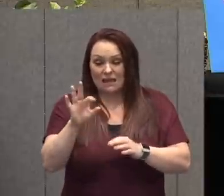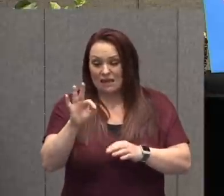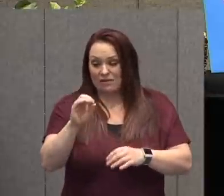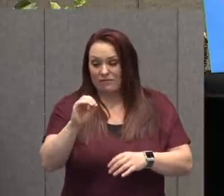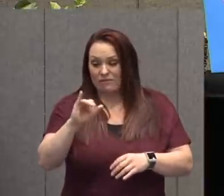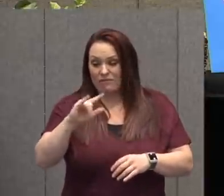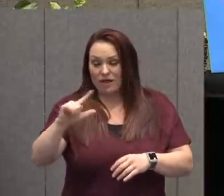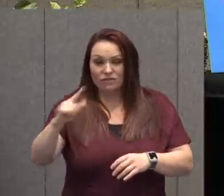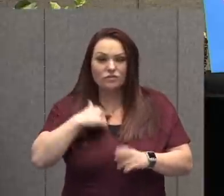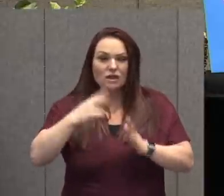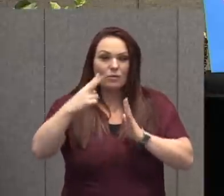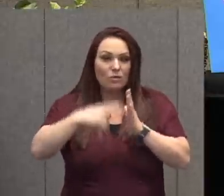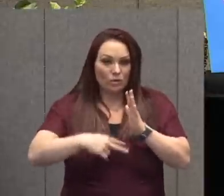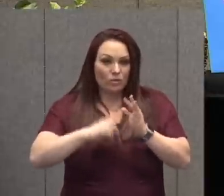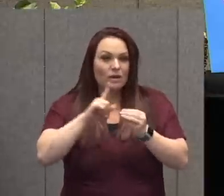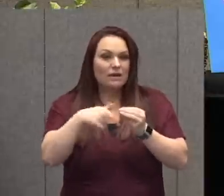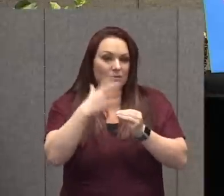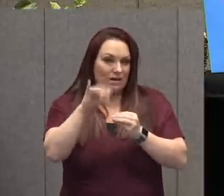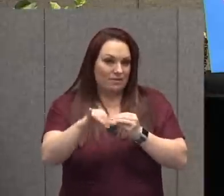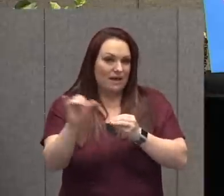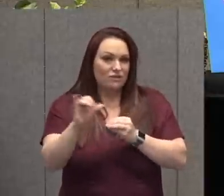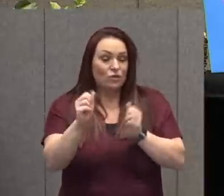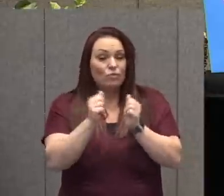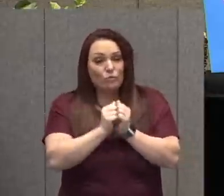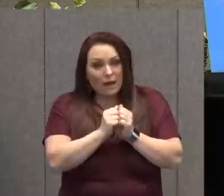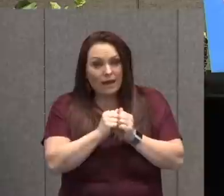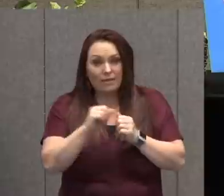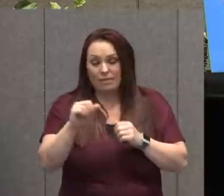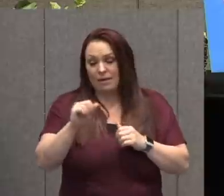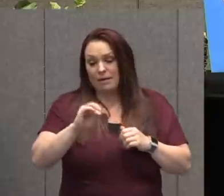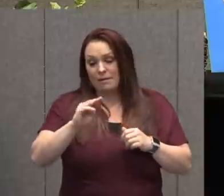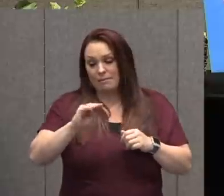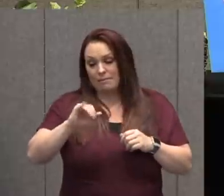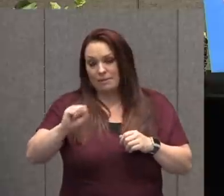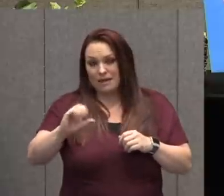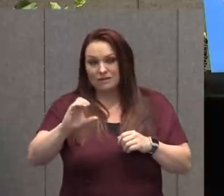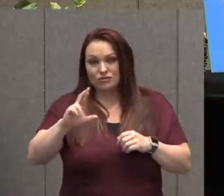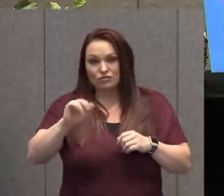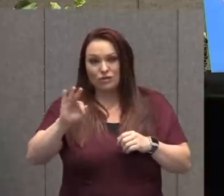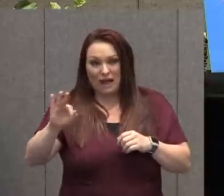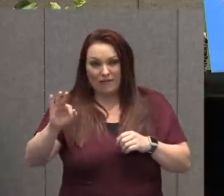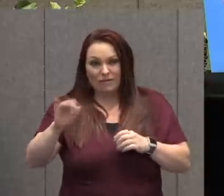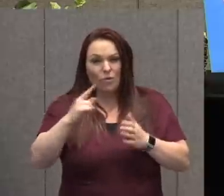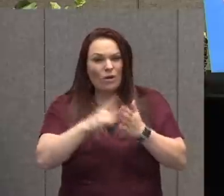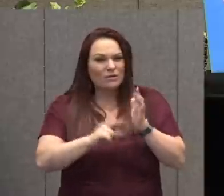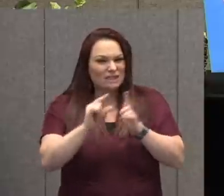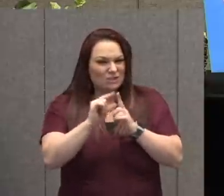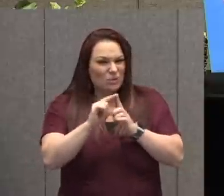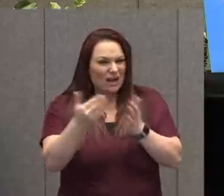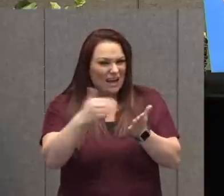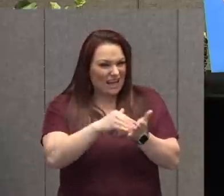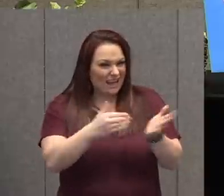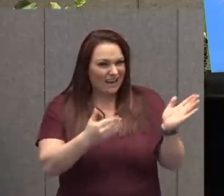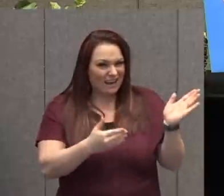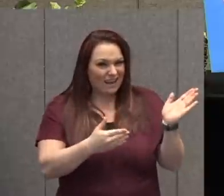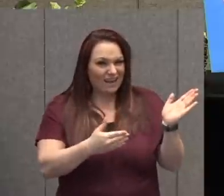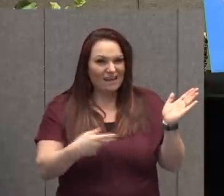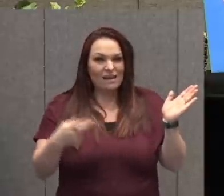But before I turn it over to them, I want us to take one more look at this word. What was this word again?